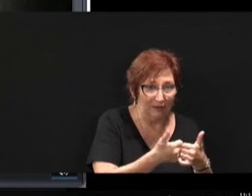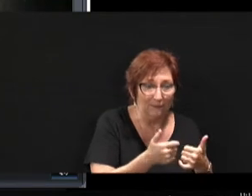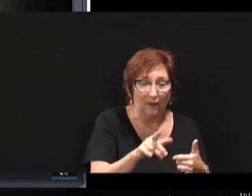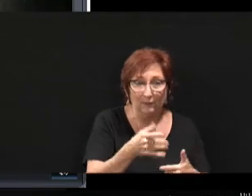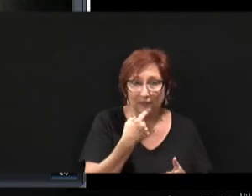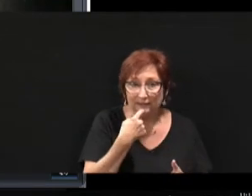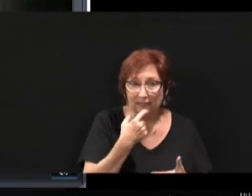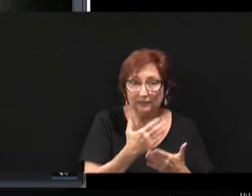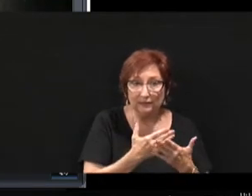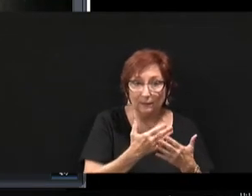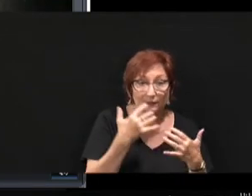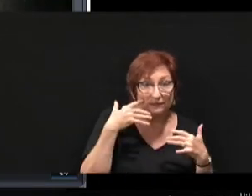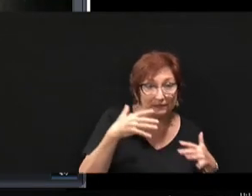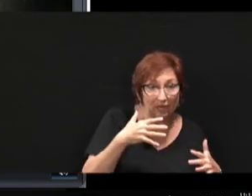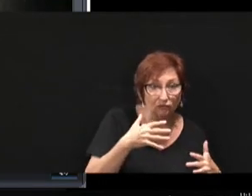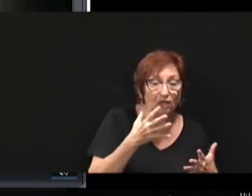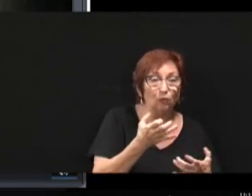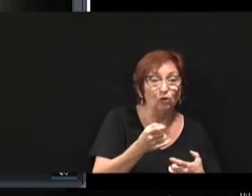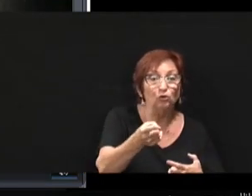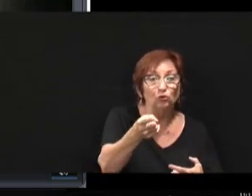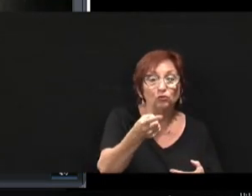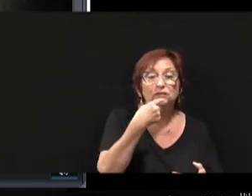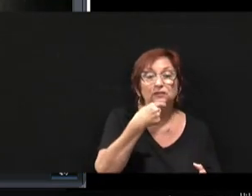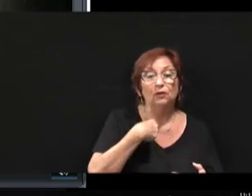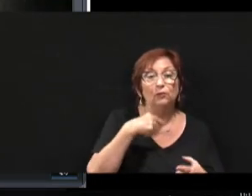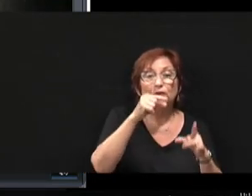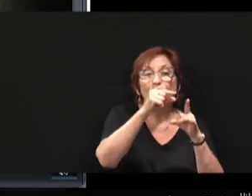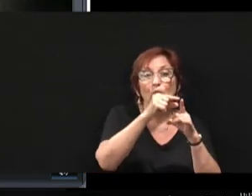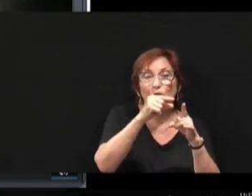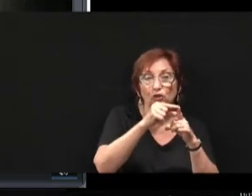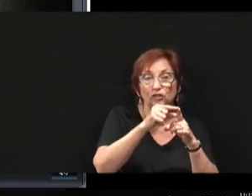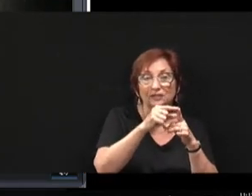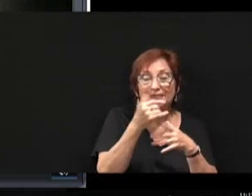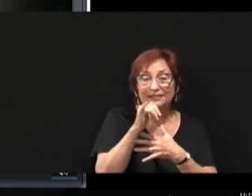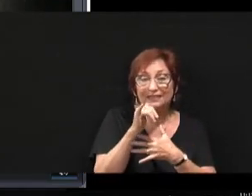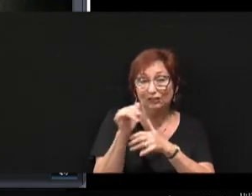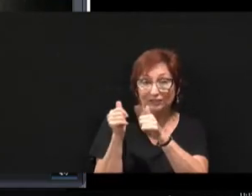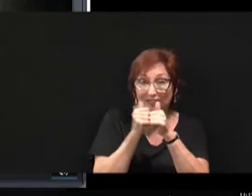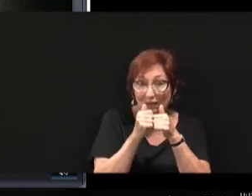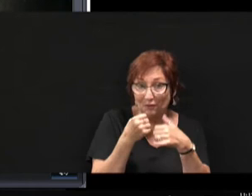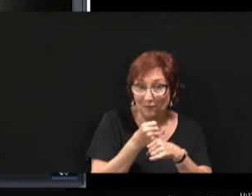sounds. I'd like you to give me the words these sounds make. And you start with